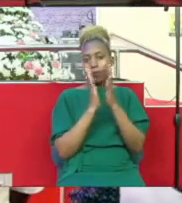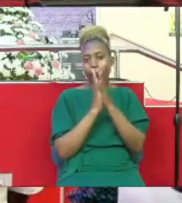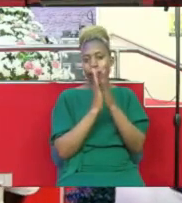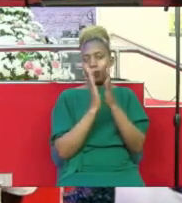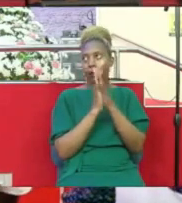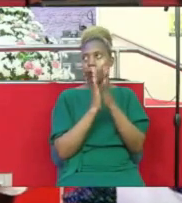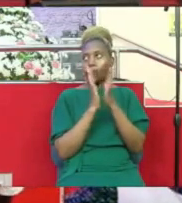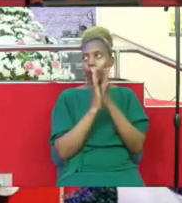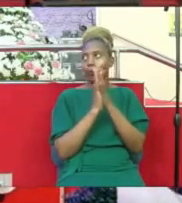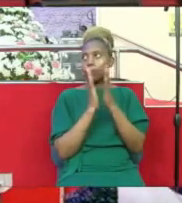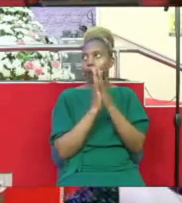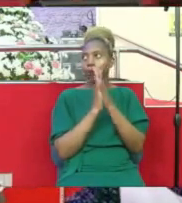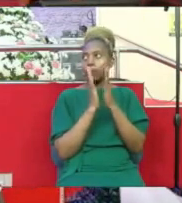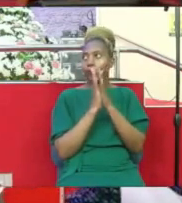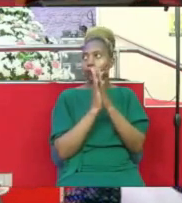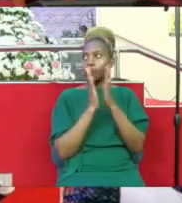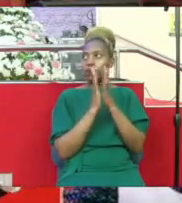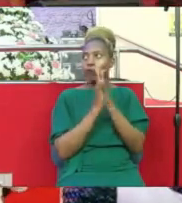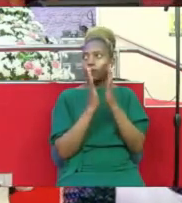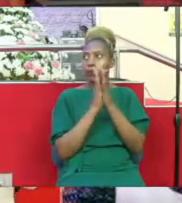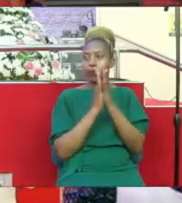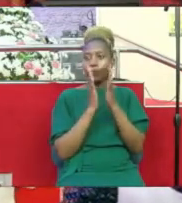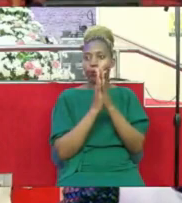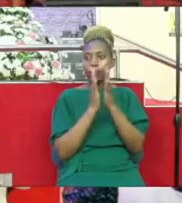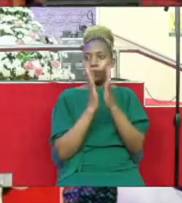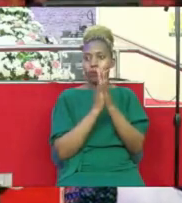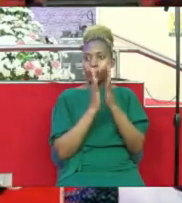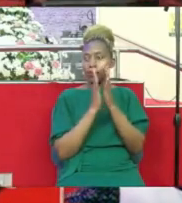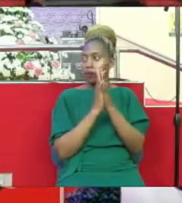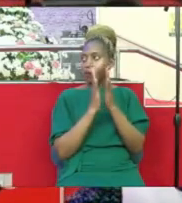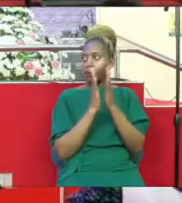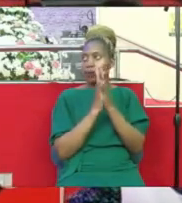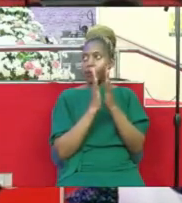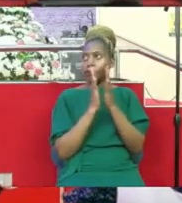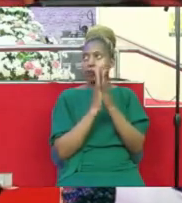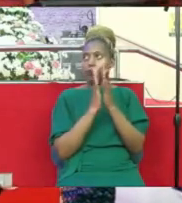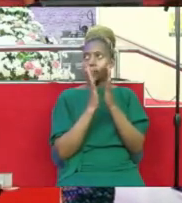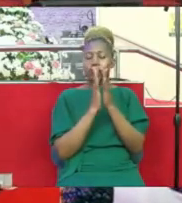Jesus, Jesus, Jesus, Jesus, Jesus, Jesus, Jesus is in the room.